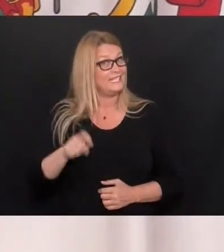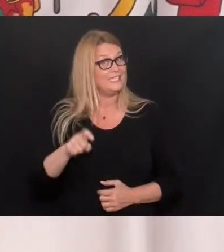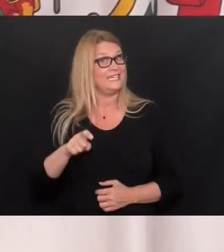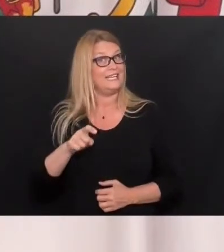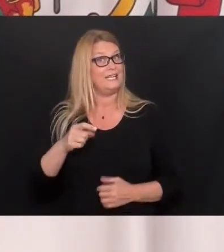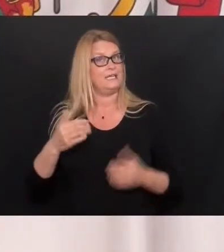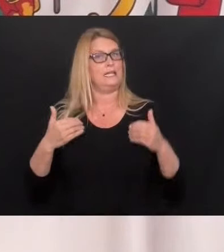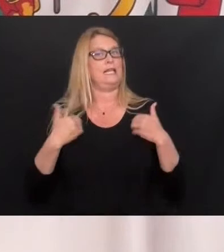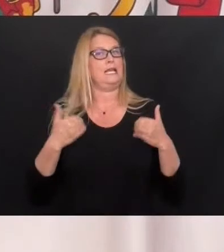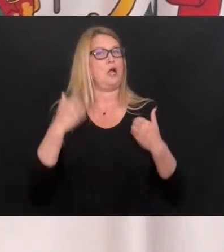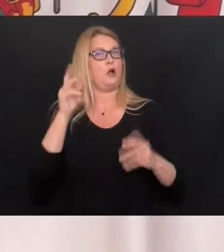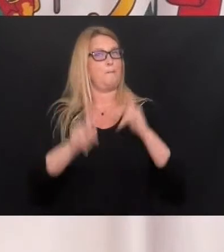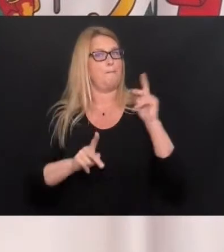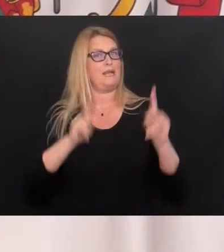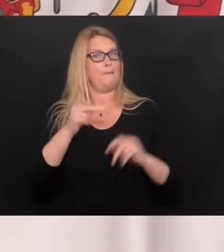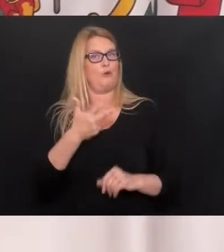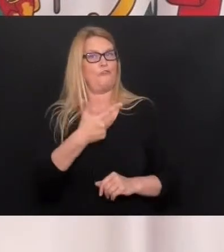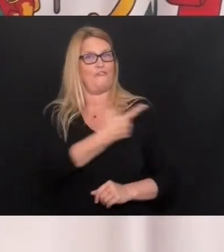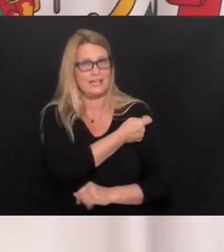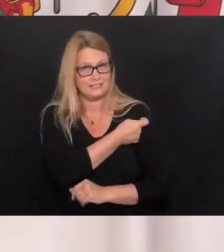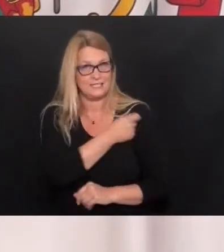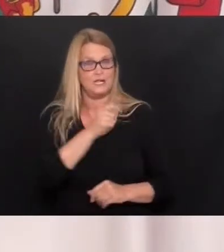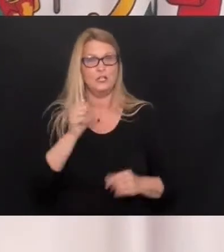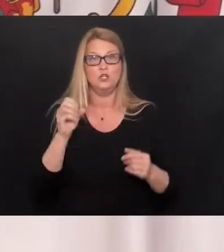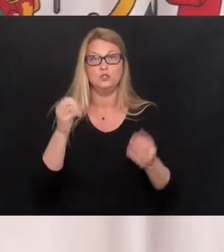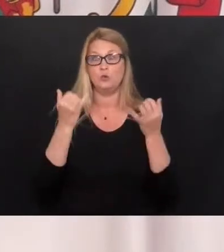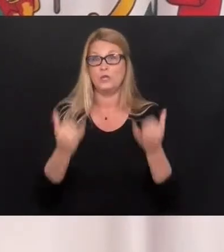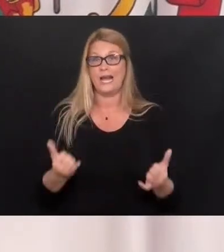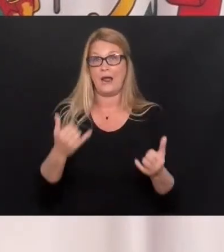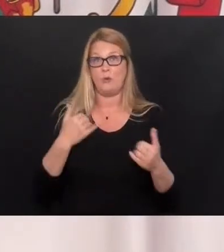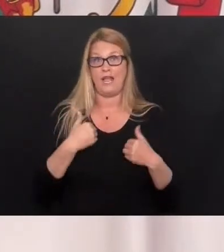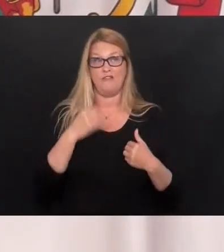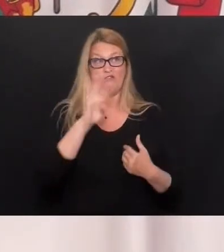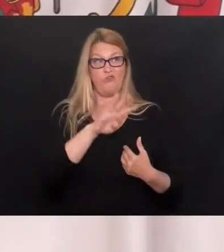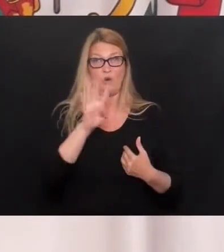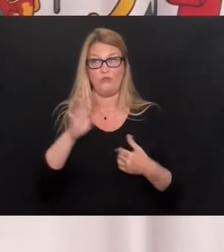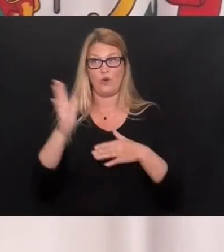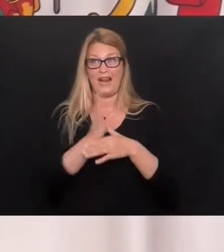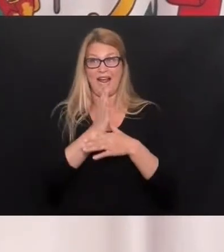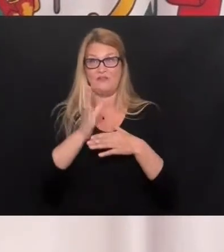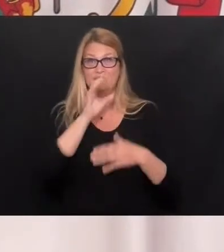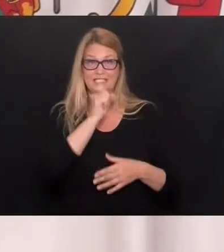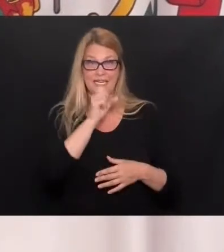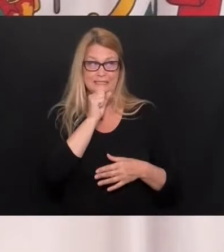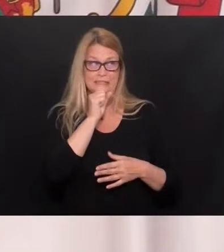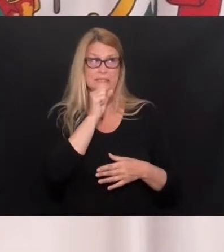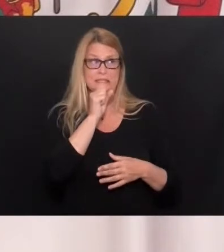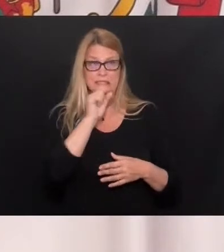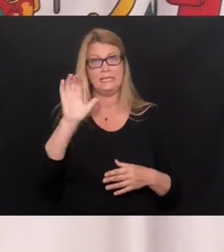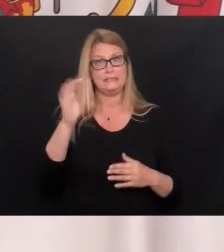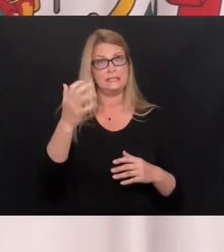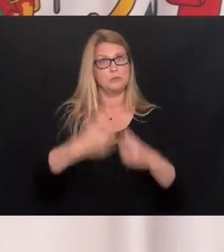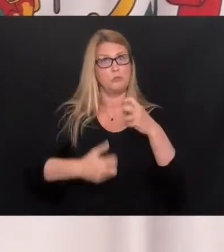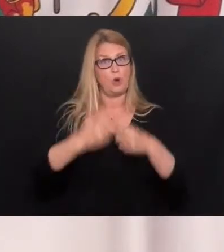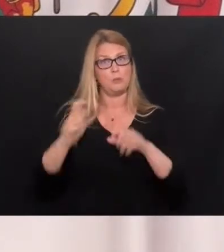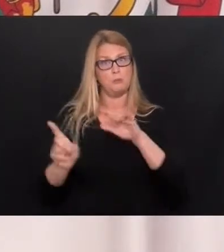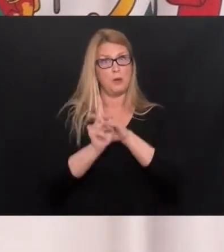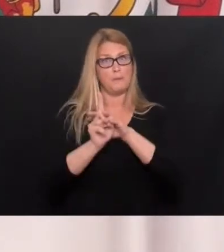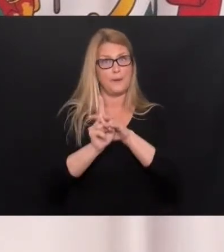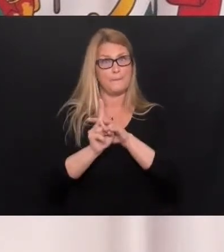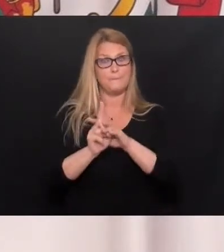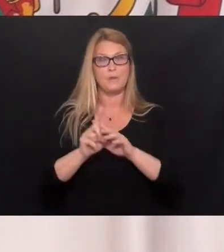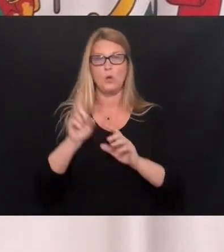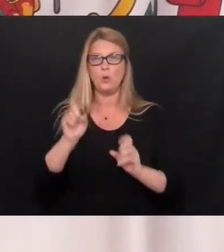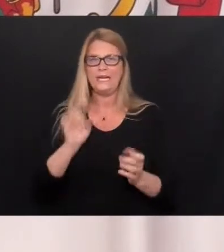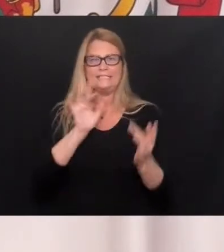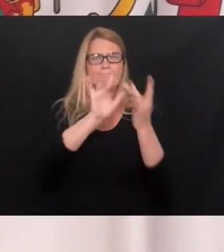people vaccinated. We came down to 44 and we thought, we got a problem. We need to get to our young people,